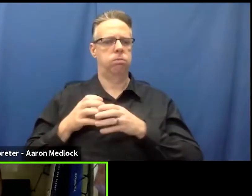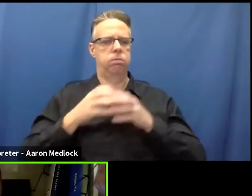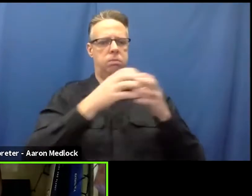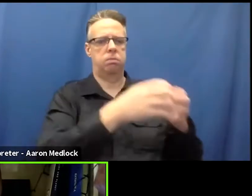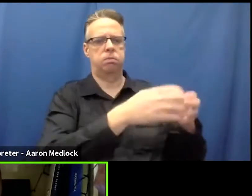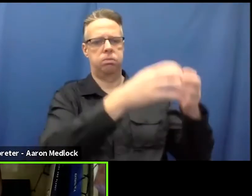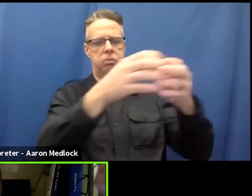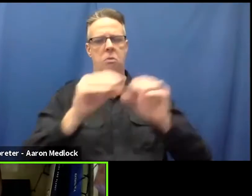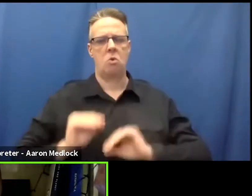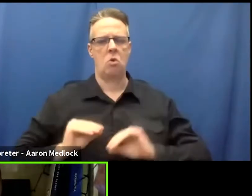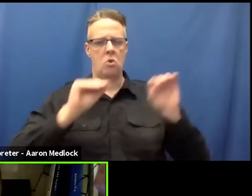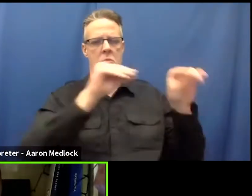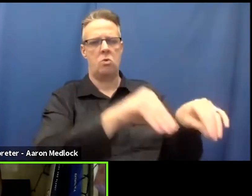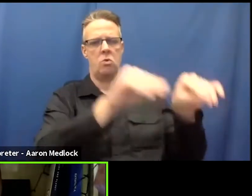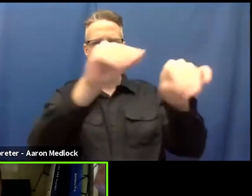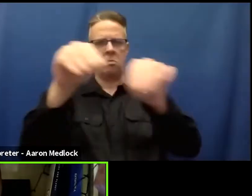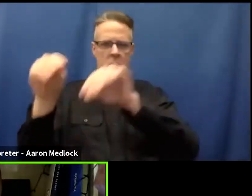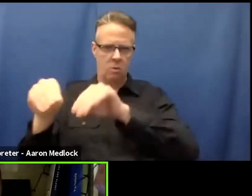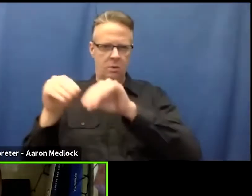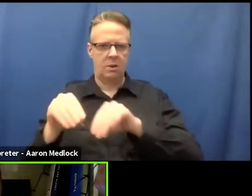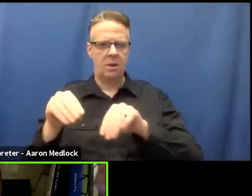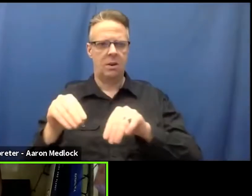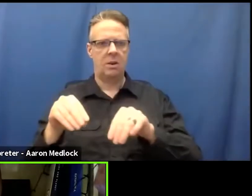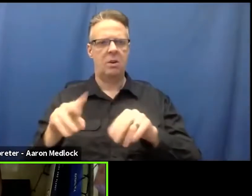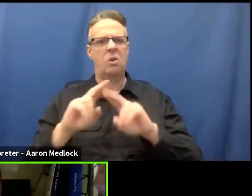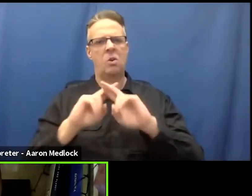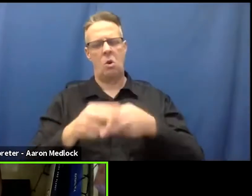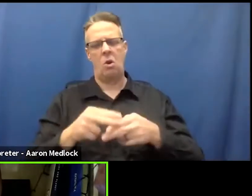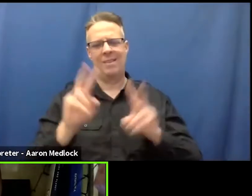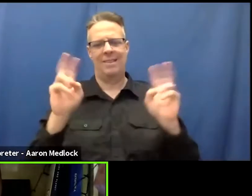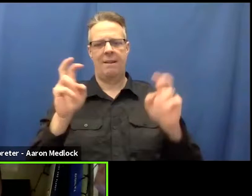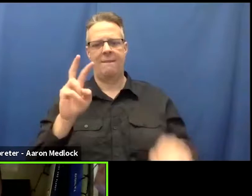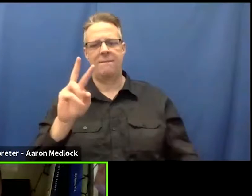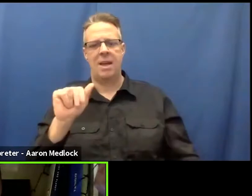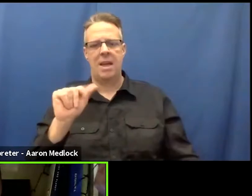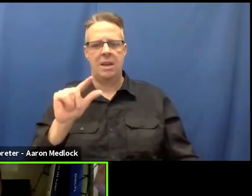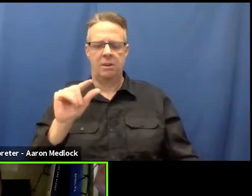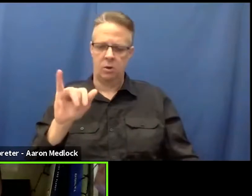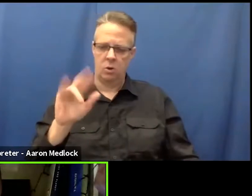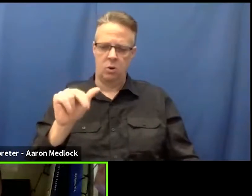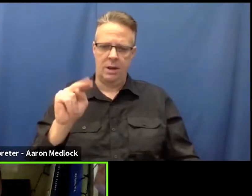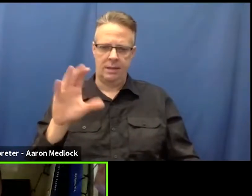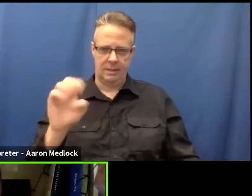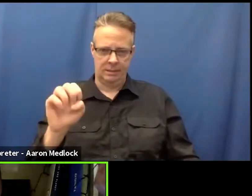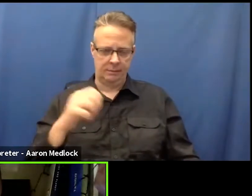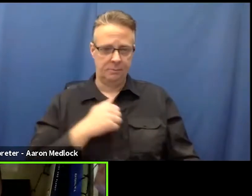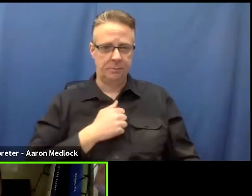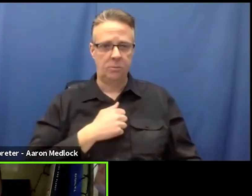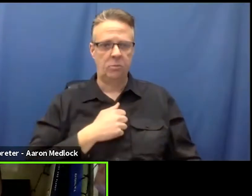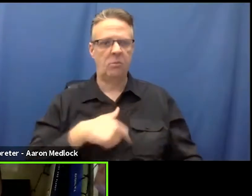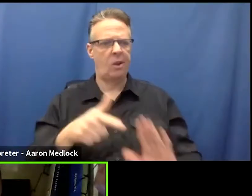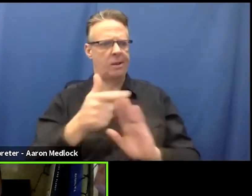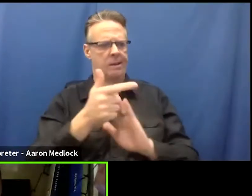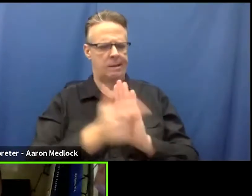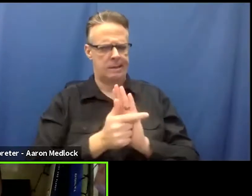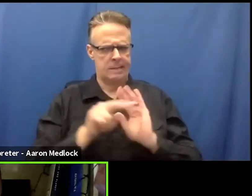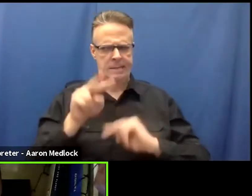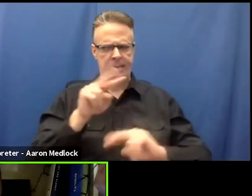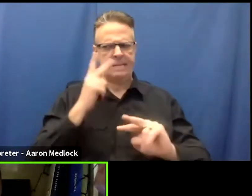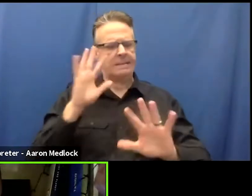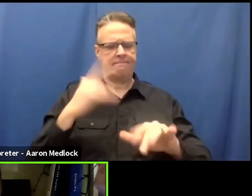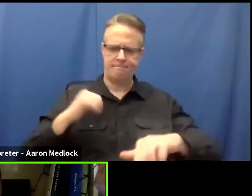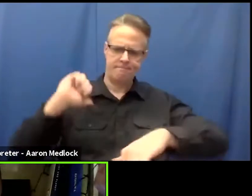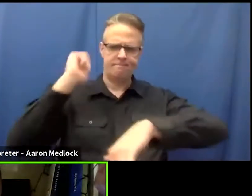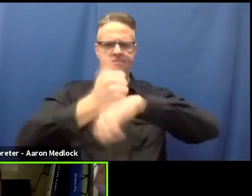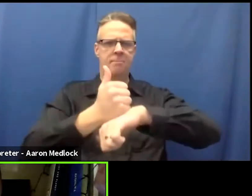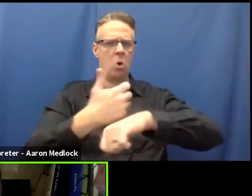area, and they would be known as vagrants. And so laws were put in place to prevent